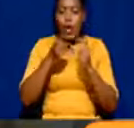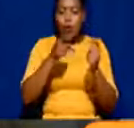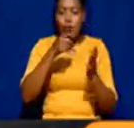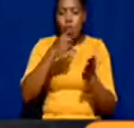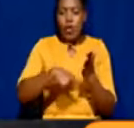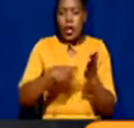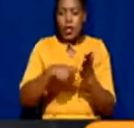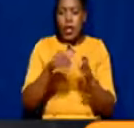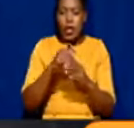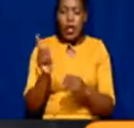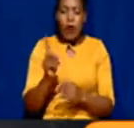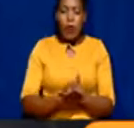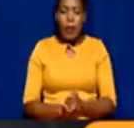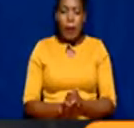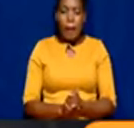Nairobi.